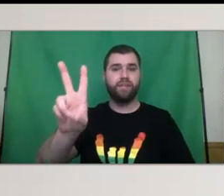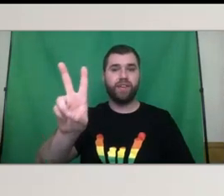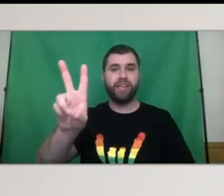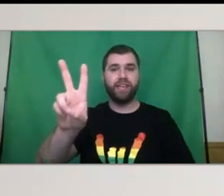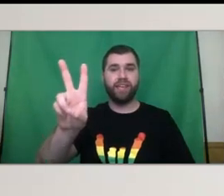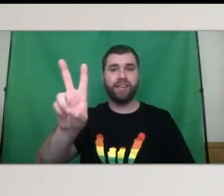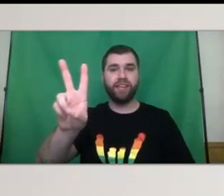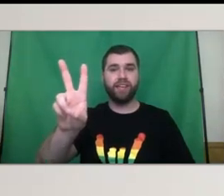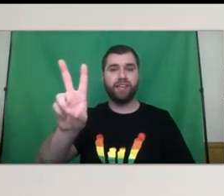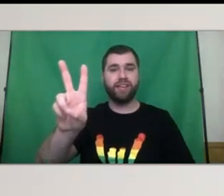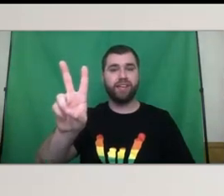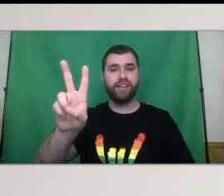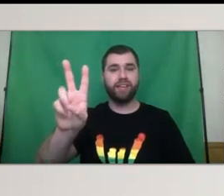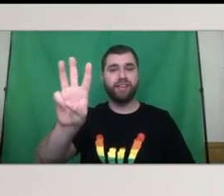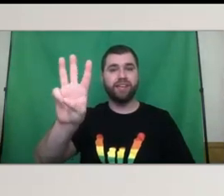V,